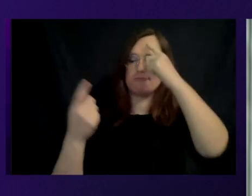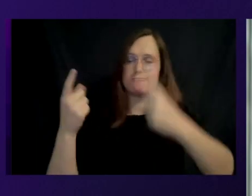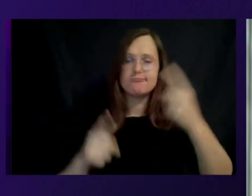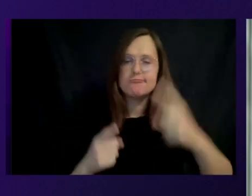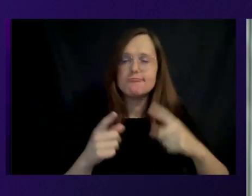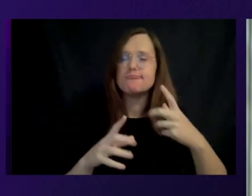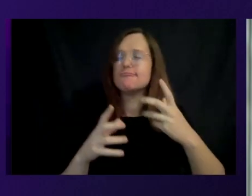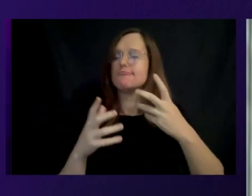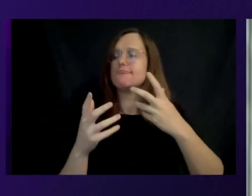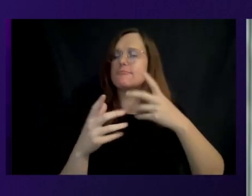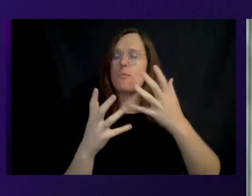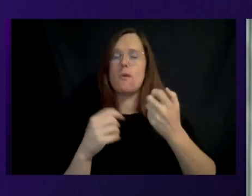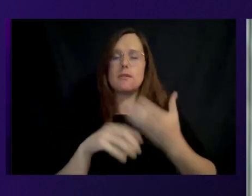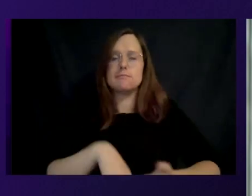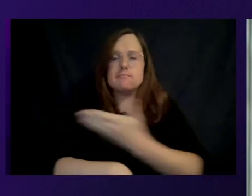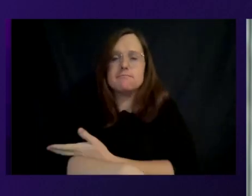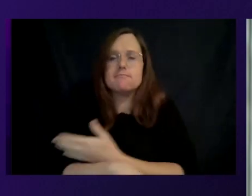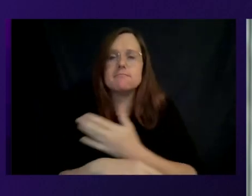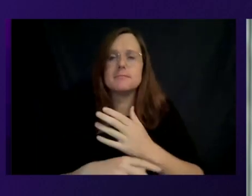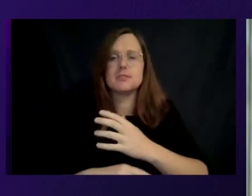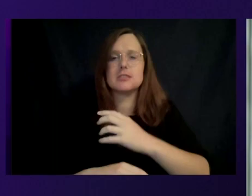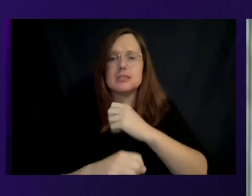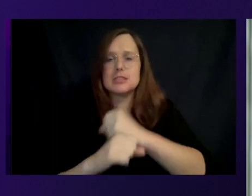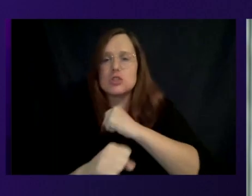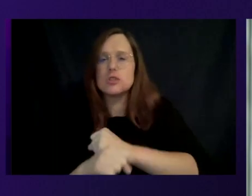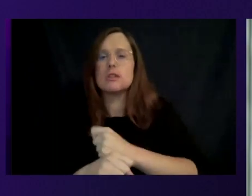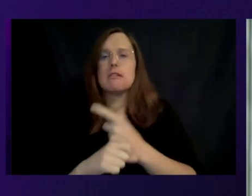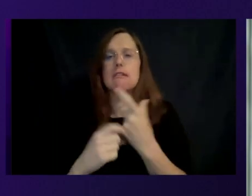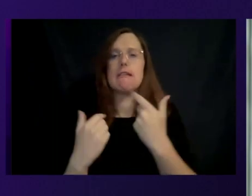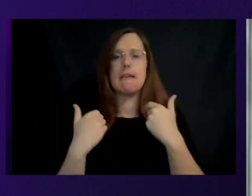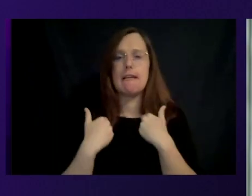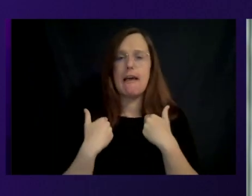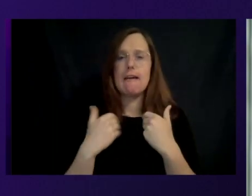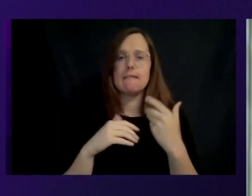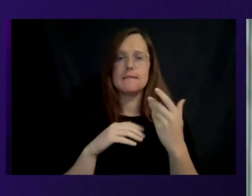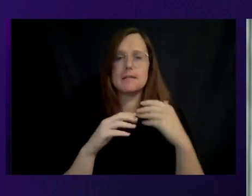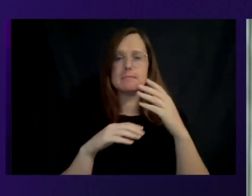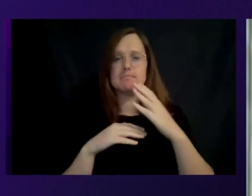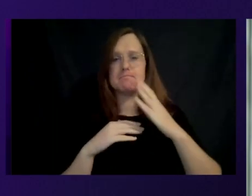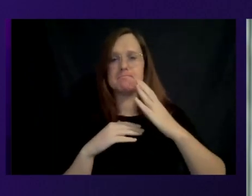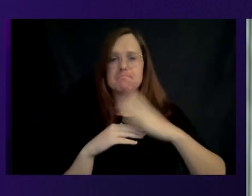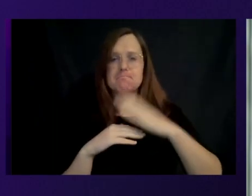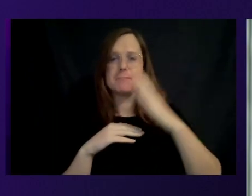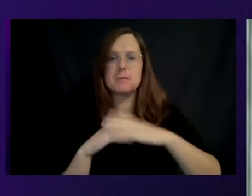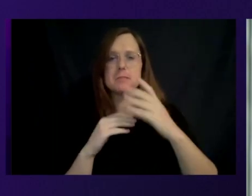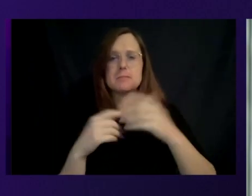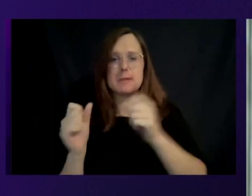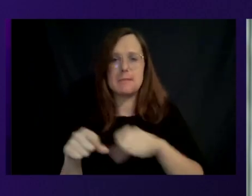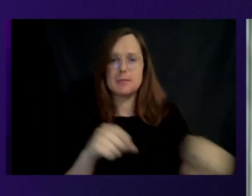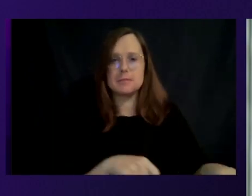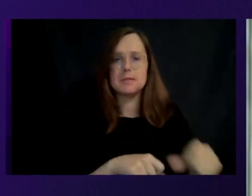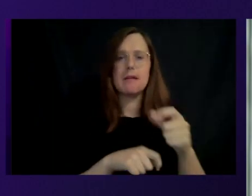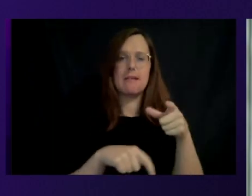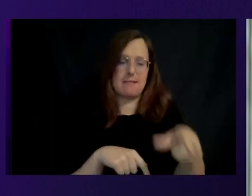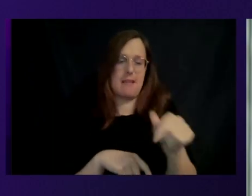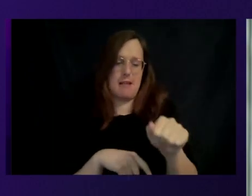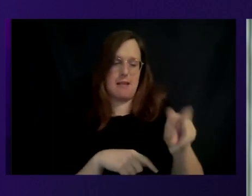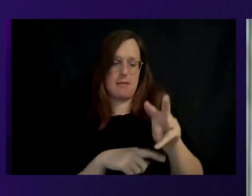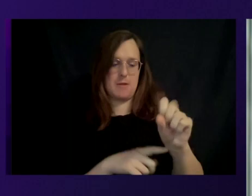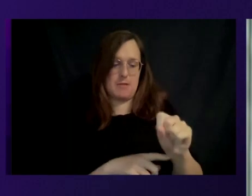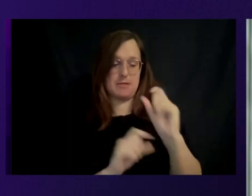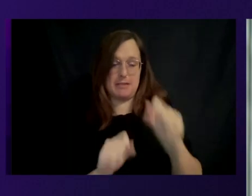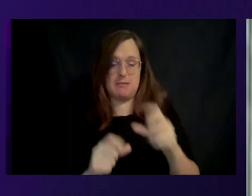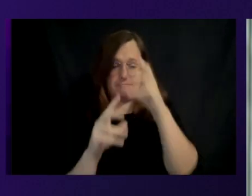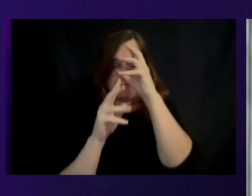security and enable bare metal capabilities. And that simple idea that AWS could create this single piece of dedicated hardware for the